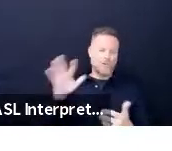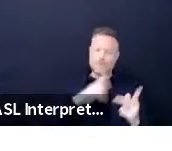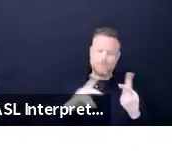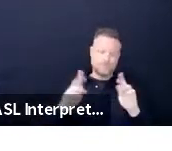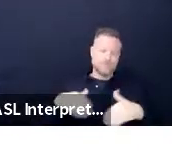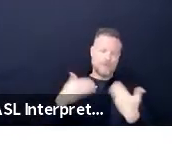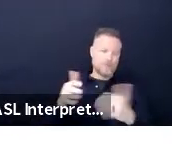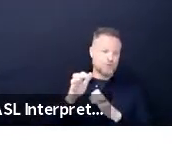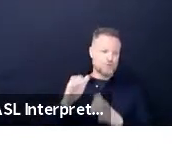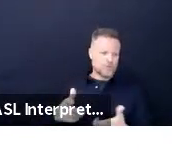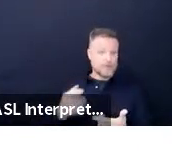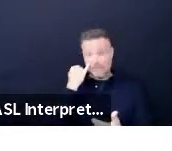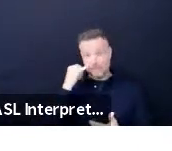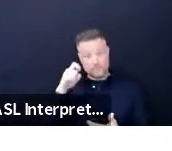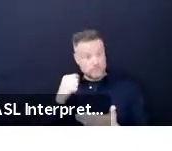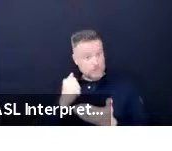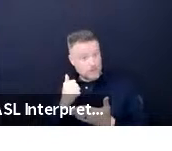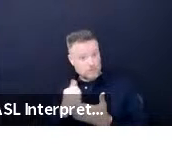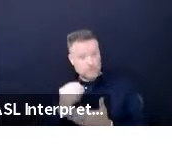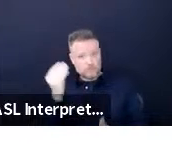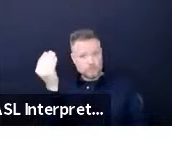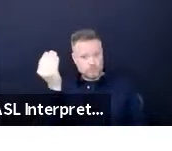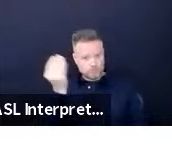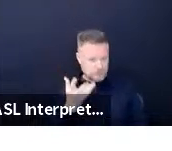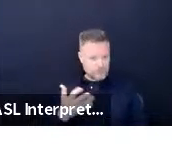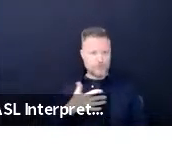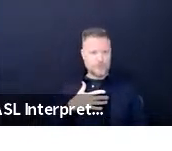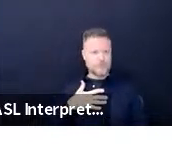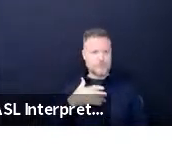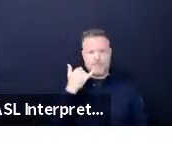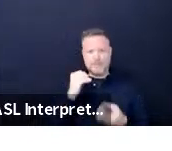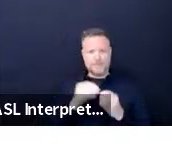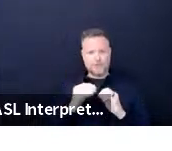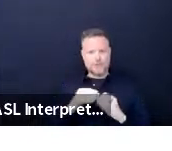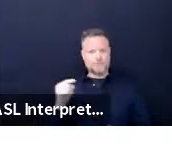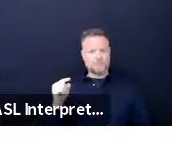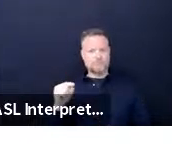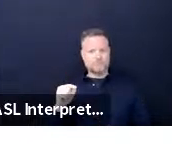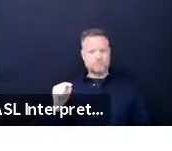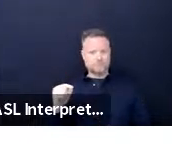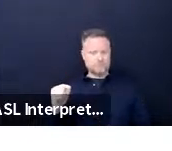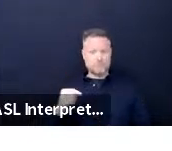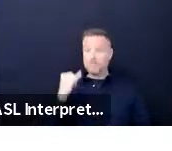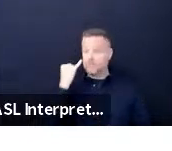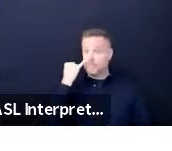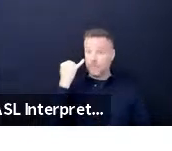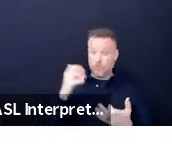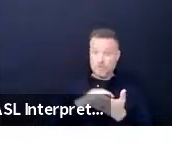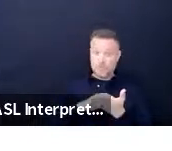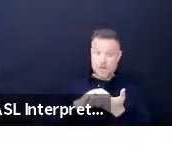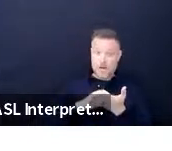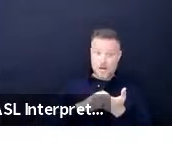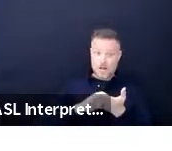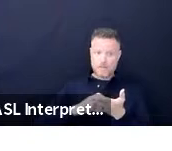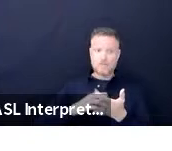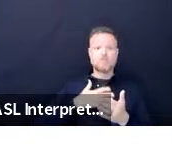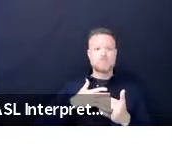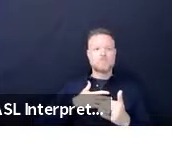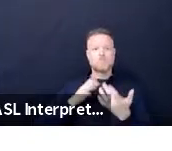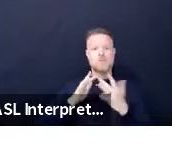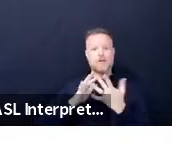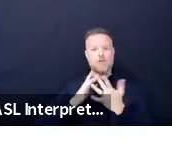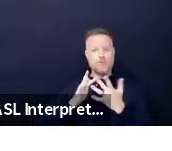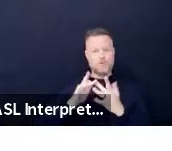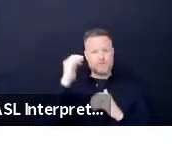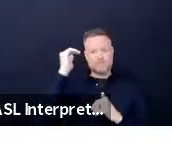me know. My number is at the bottom. If you need Braille, my website has a list of providers